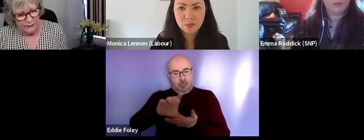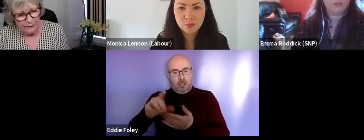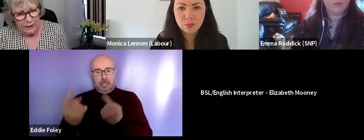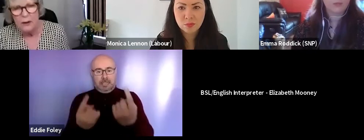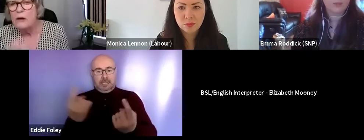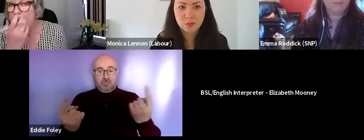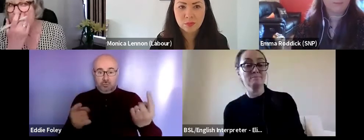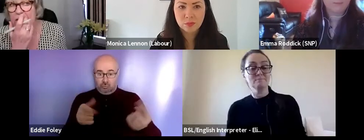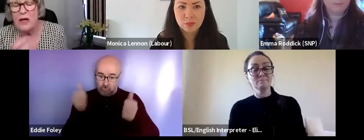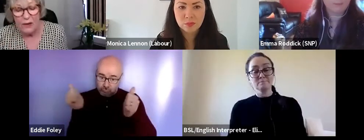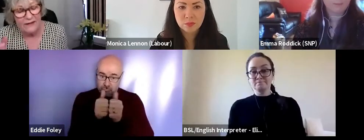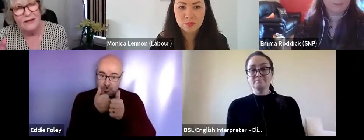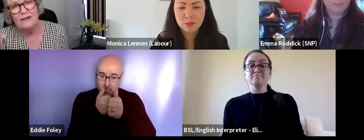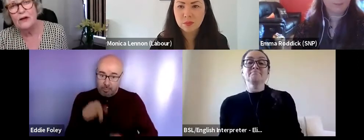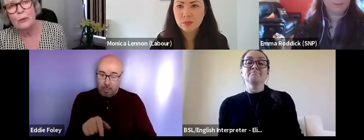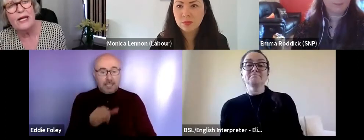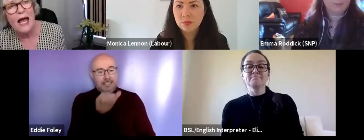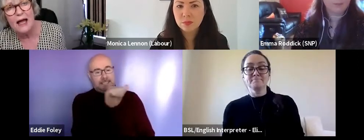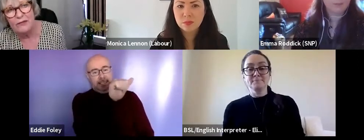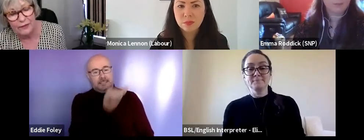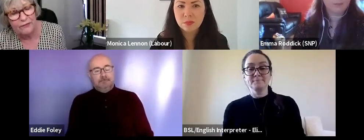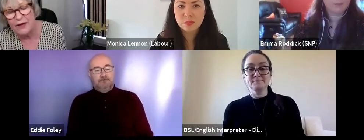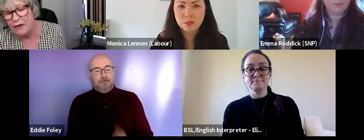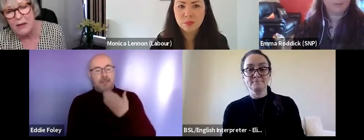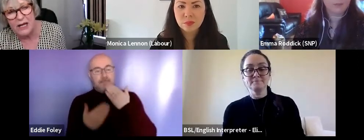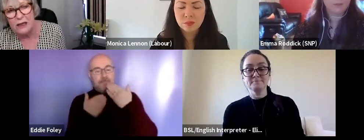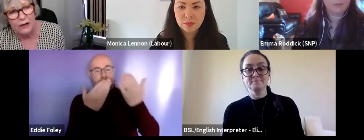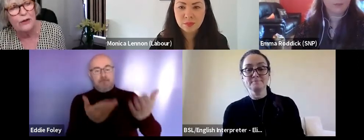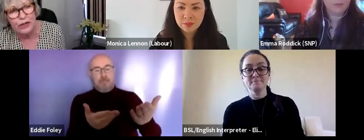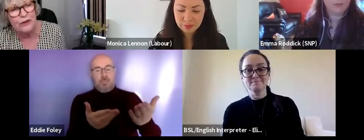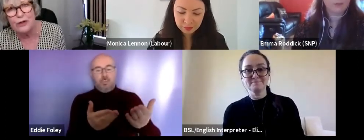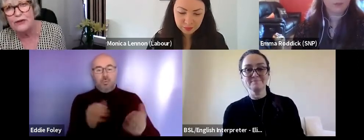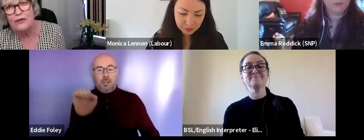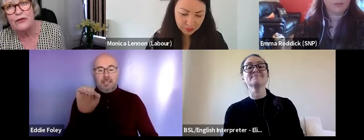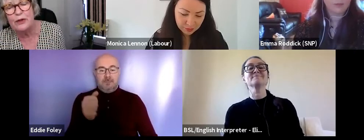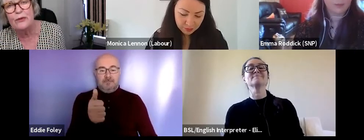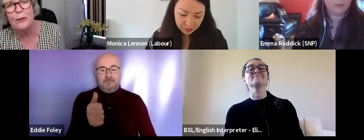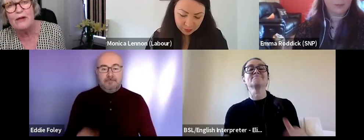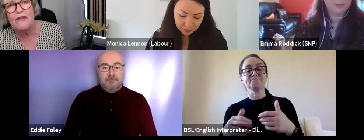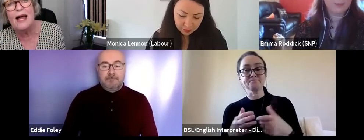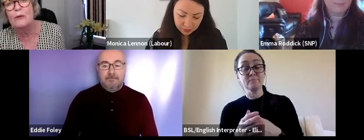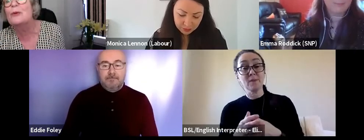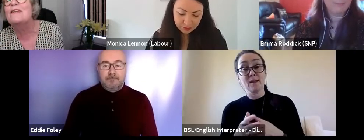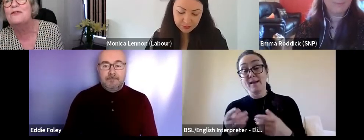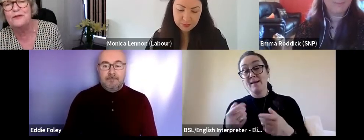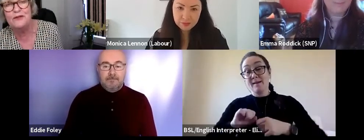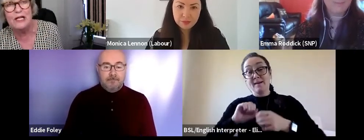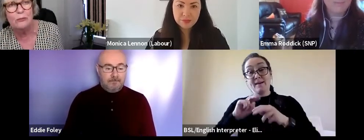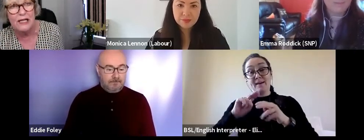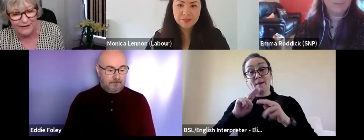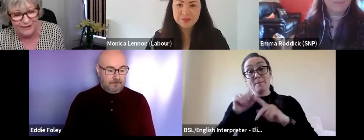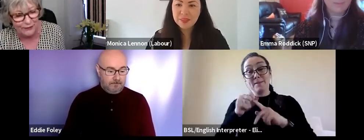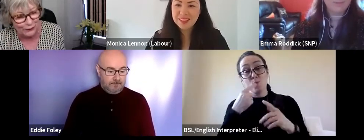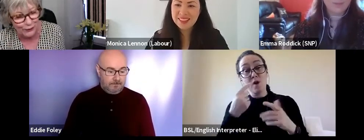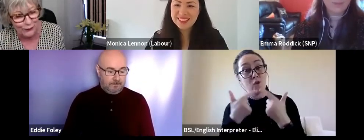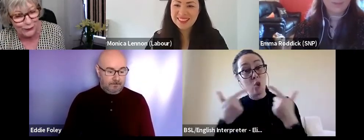summary. Thank you. Now, as I said, we have very many huge questions that we could talk about for hours. We have 15